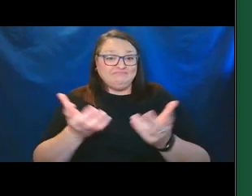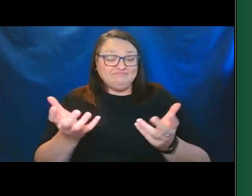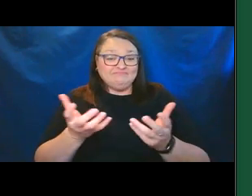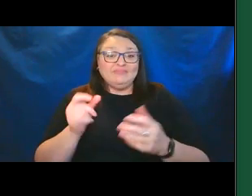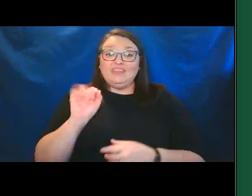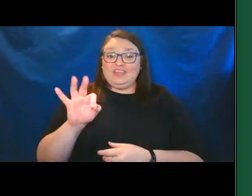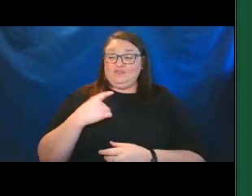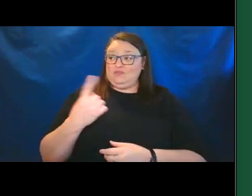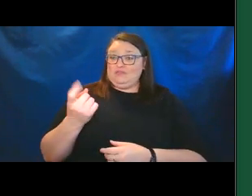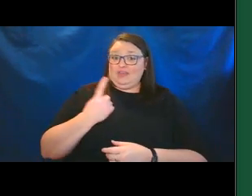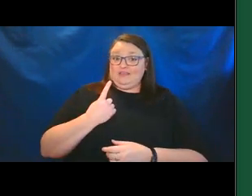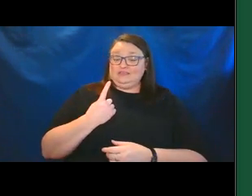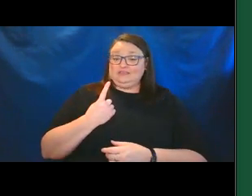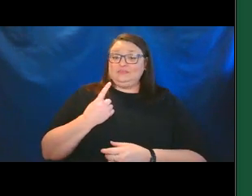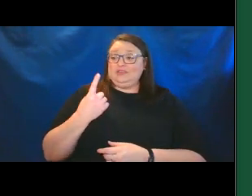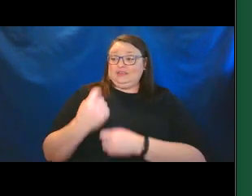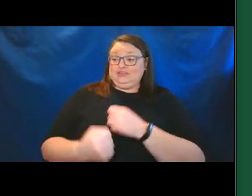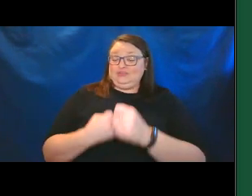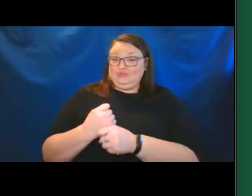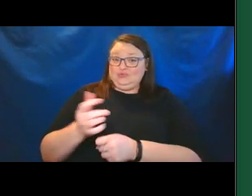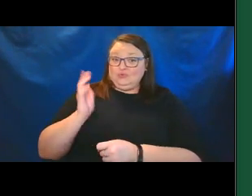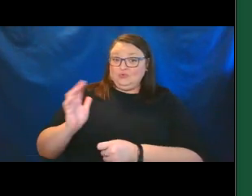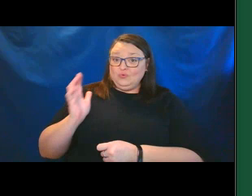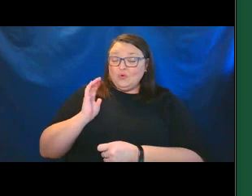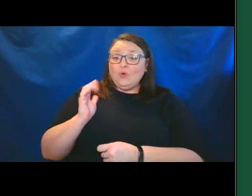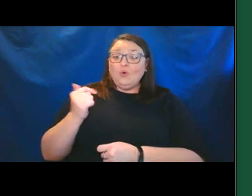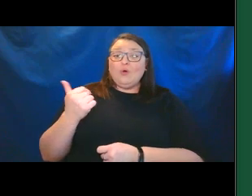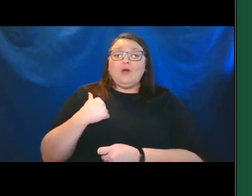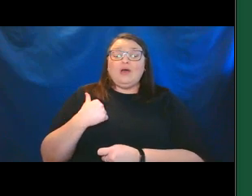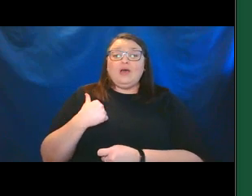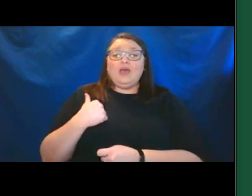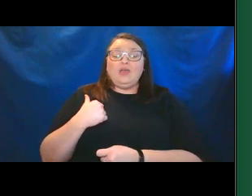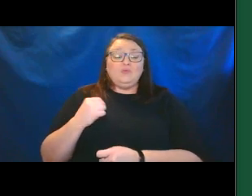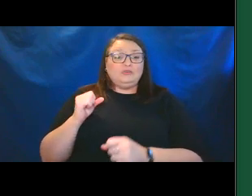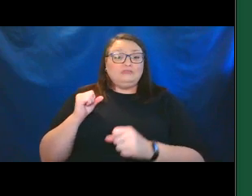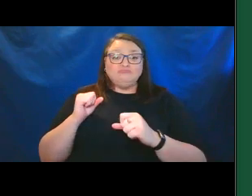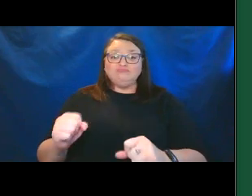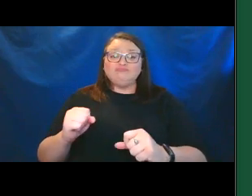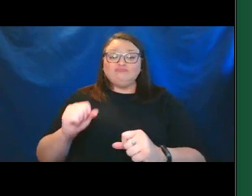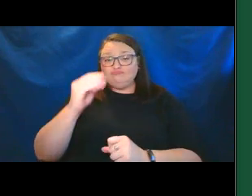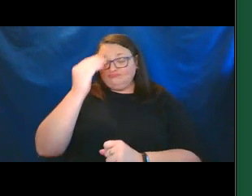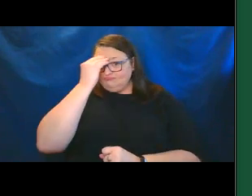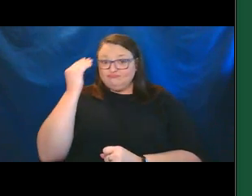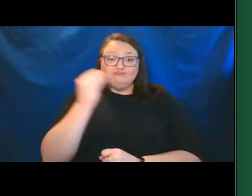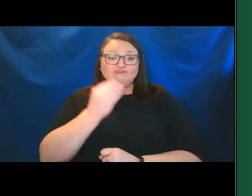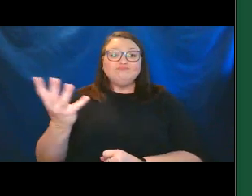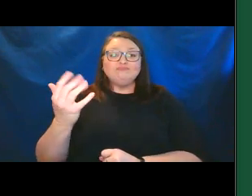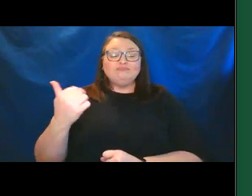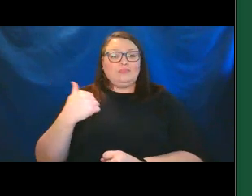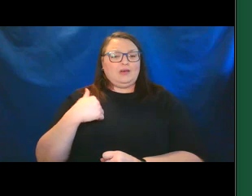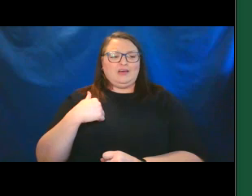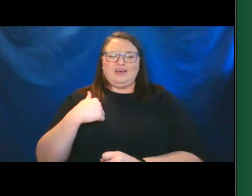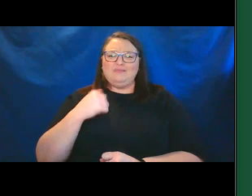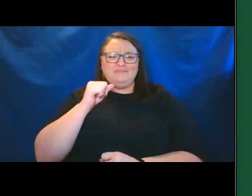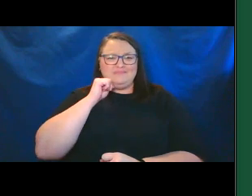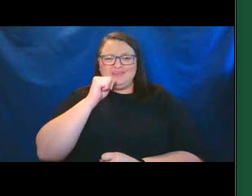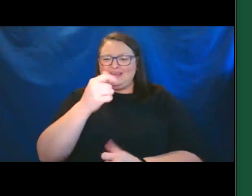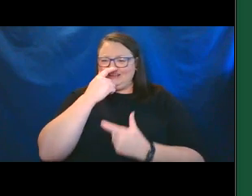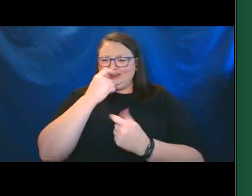have asked me even a year ago, I would boldly proclaim that I am not interested in